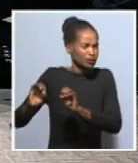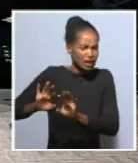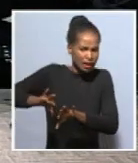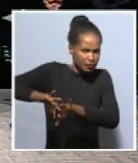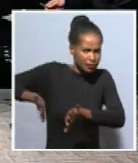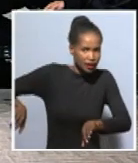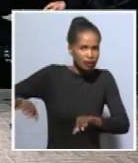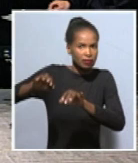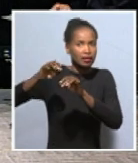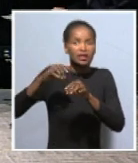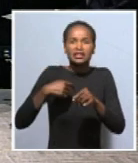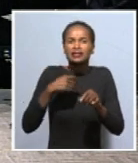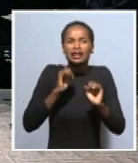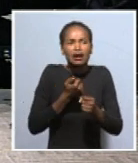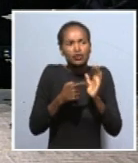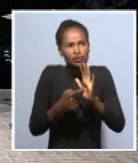very difficult to prove that.